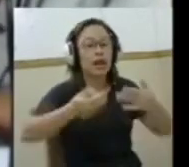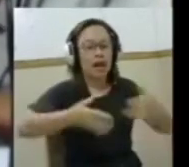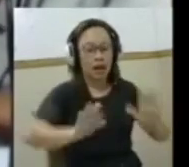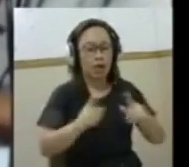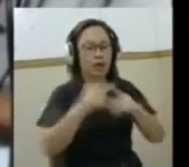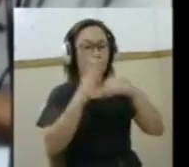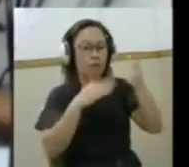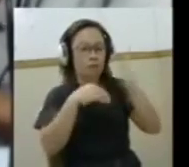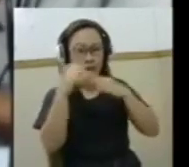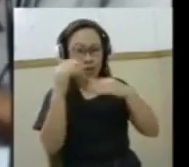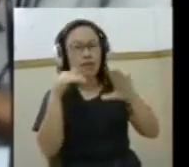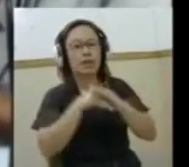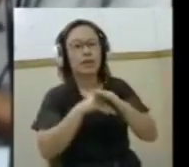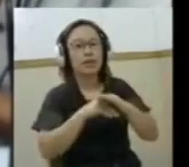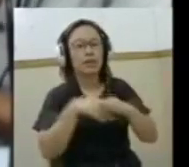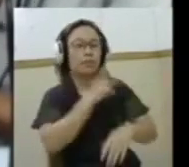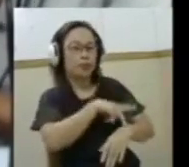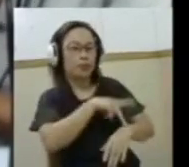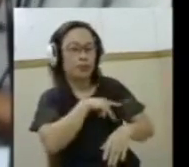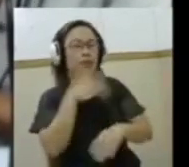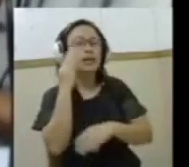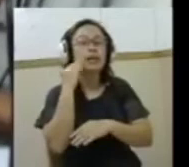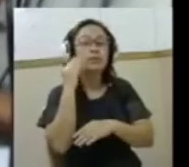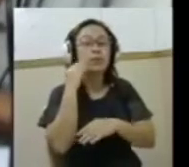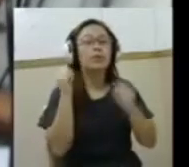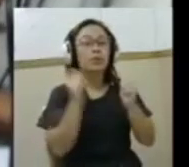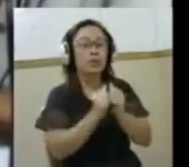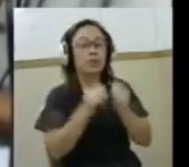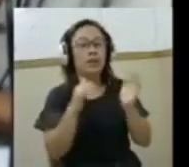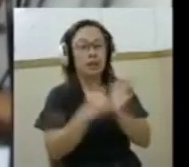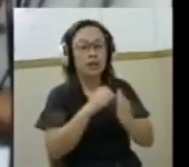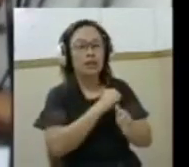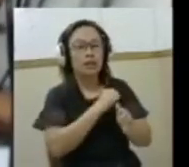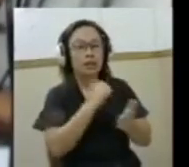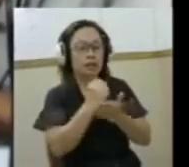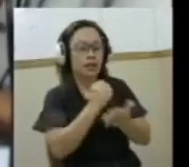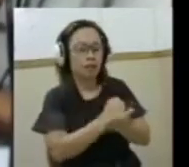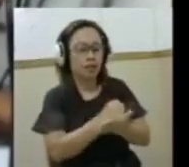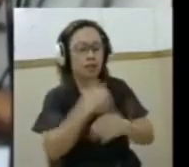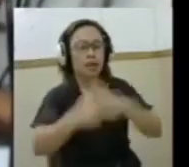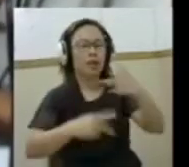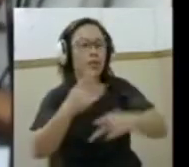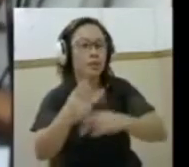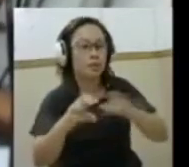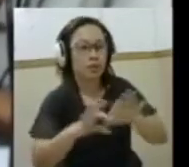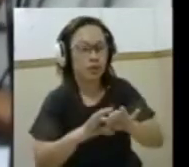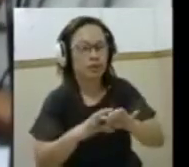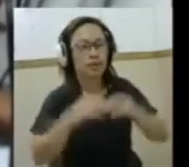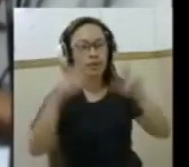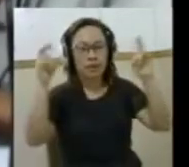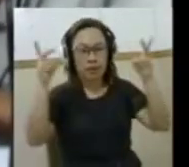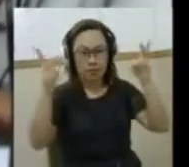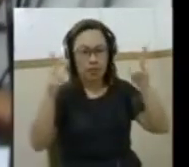build on any personal experience you have with that subject. And the process of research opens up new opportunities